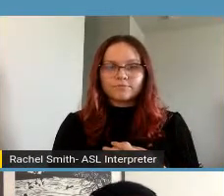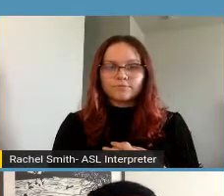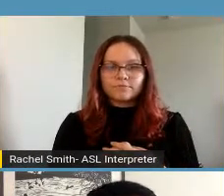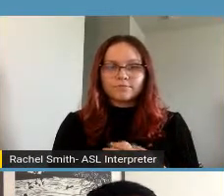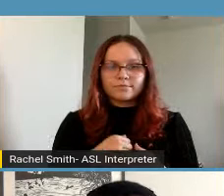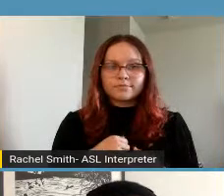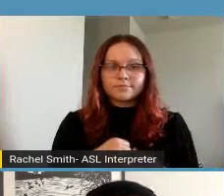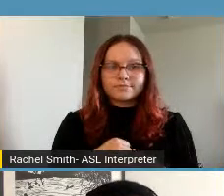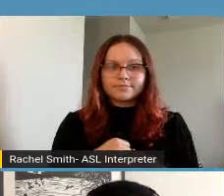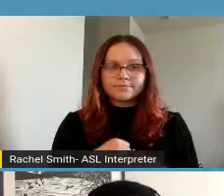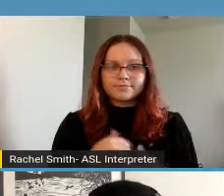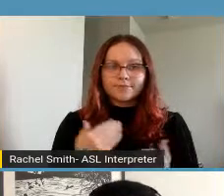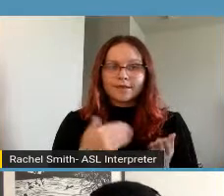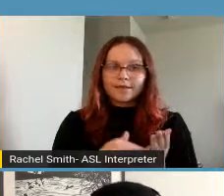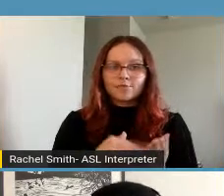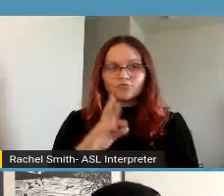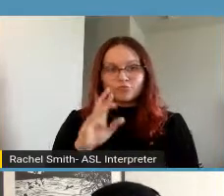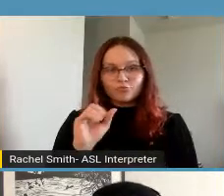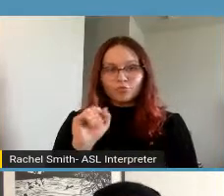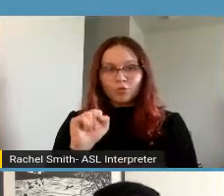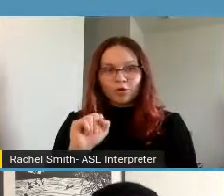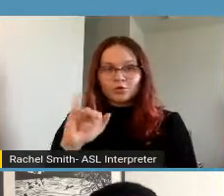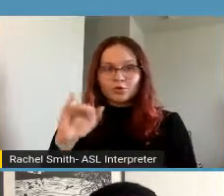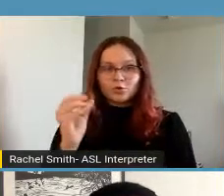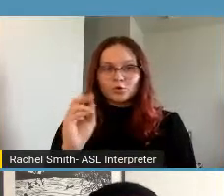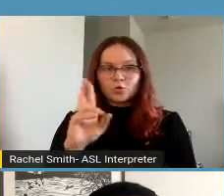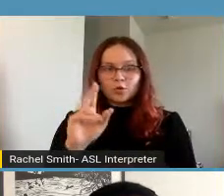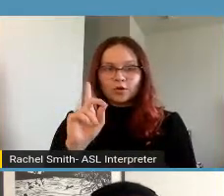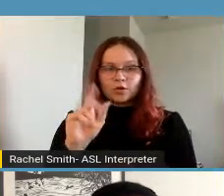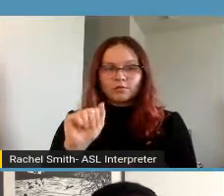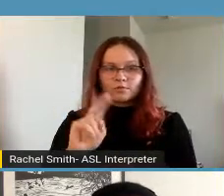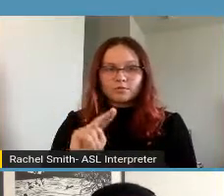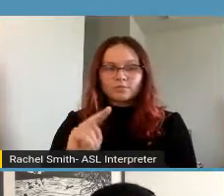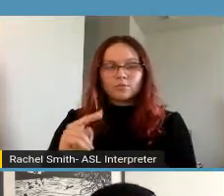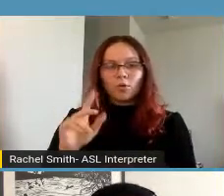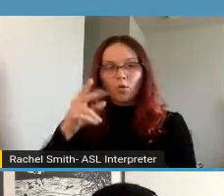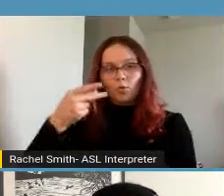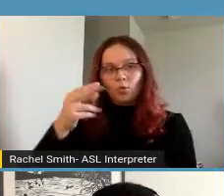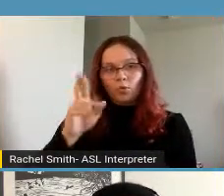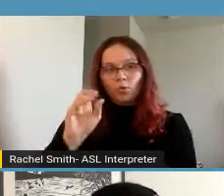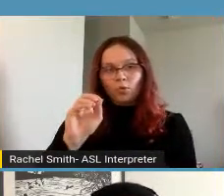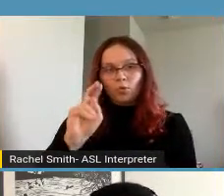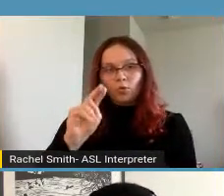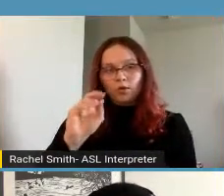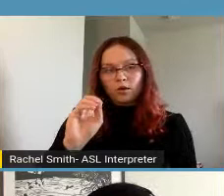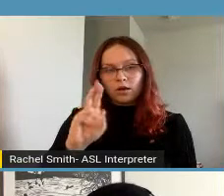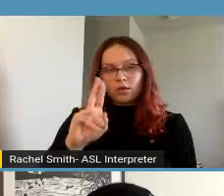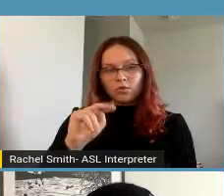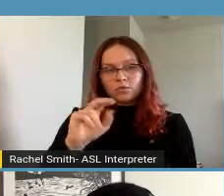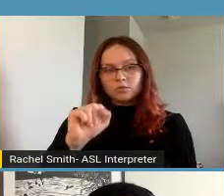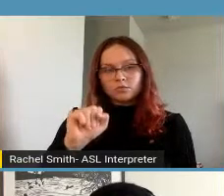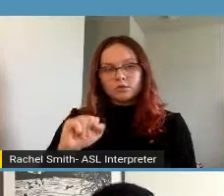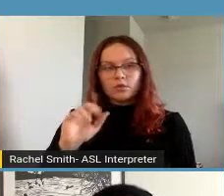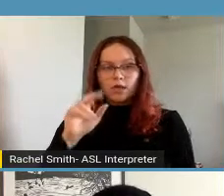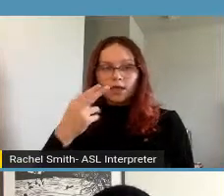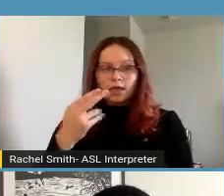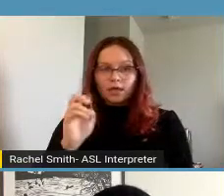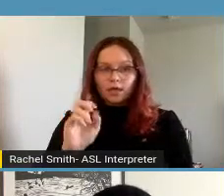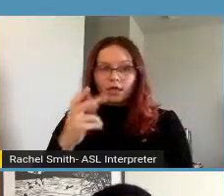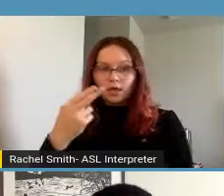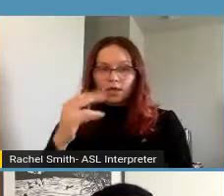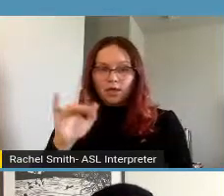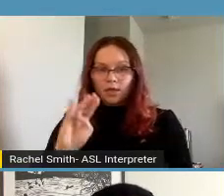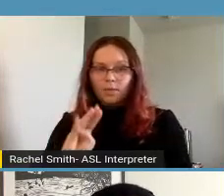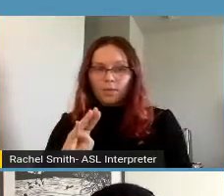My name is Ross Jordan. I go by his and him. I'm the interim director and cultural manager of Jane Addams Whole House Museum. And the museum is part of the